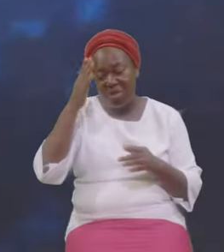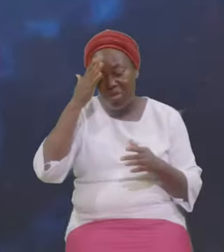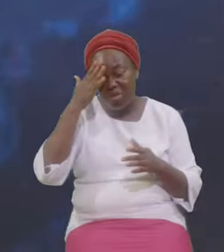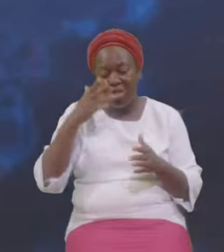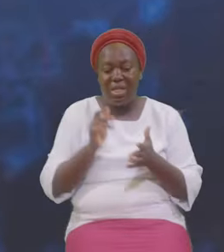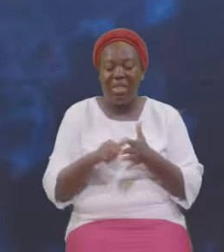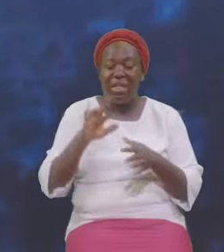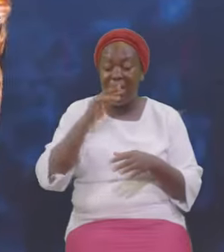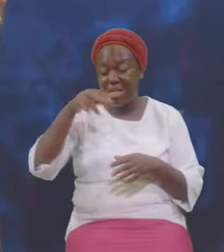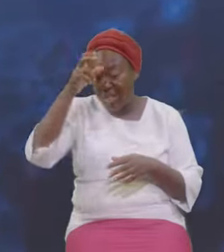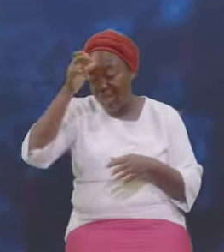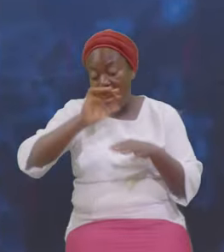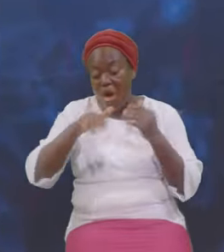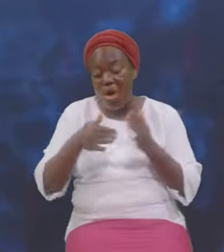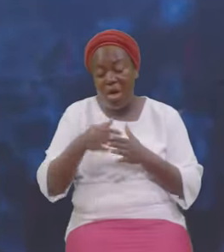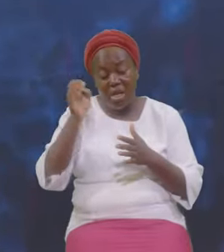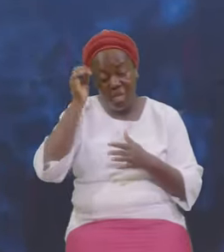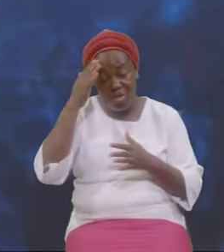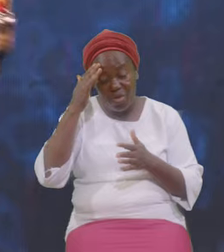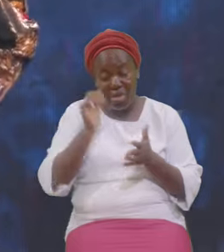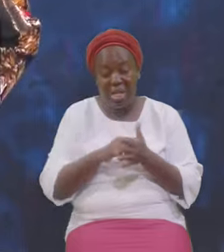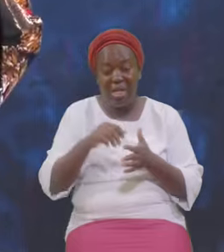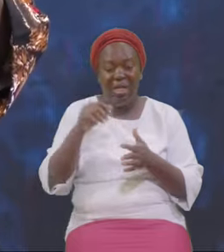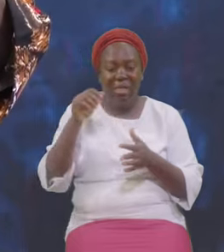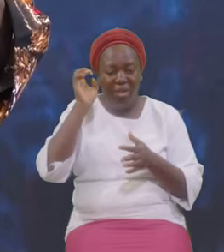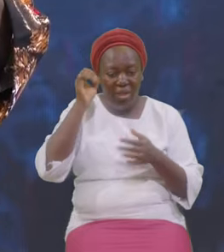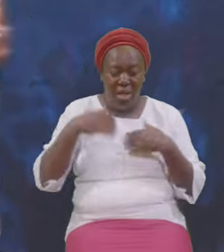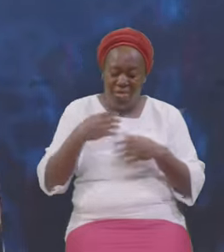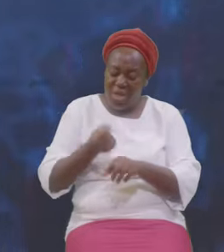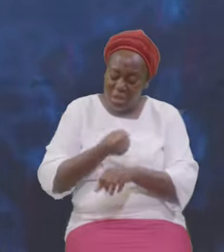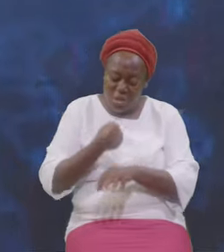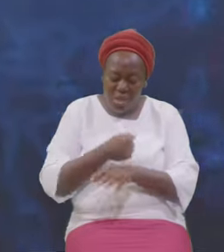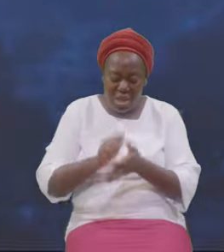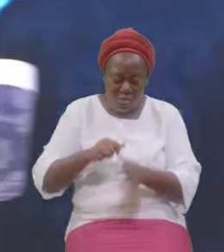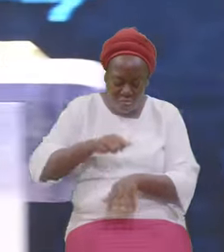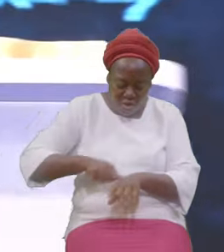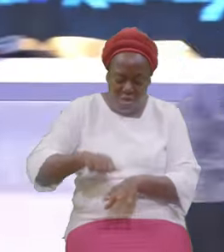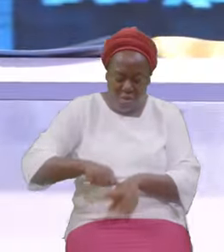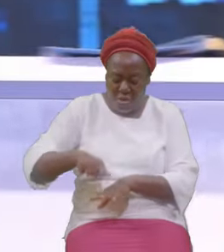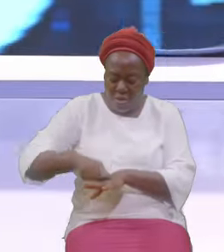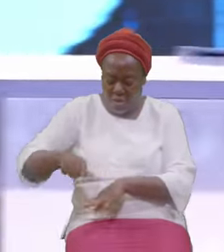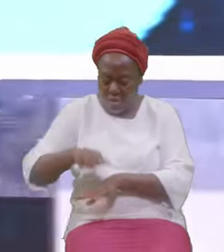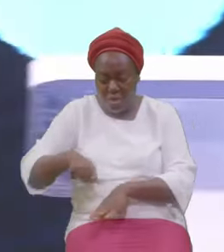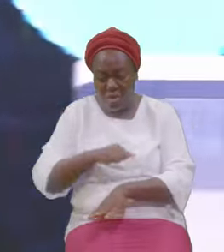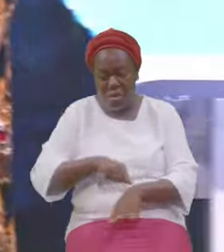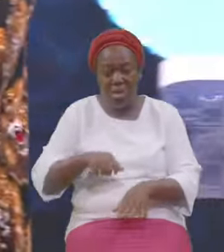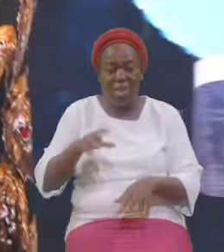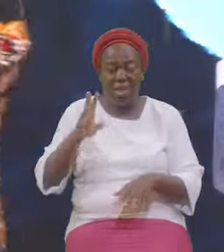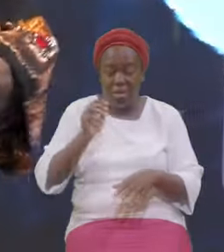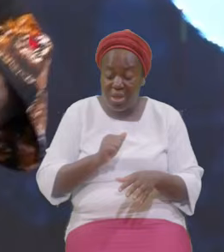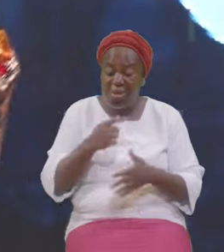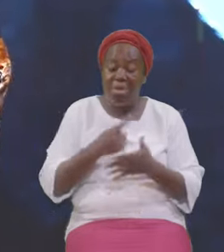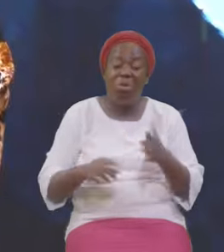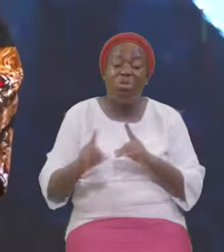was that he had this stone with which he was cutting himself. What do you have? I have a stone. What do you do with that? I